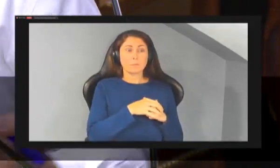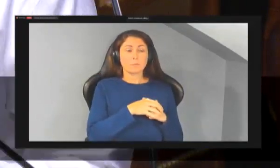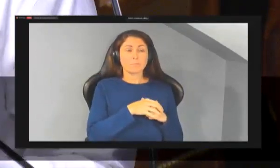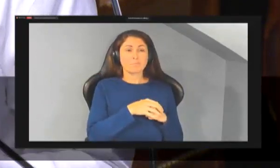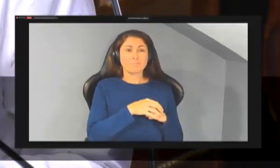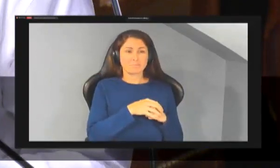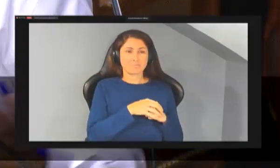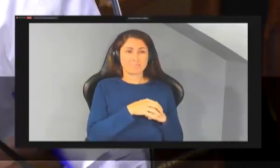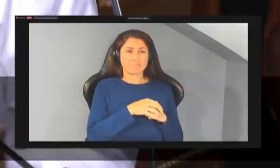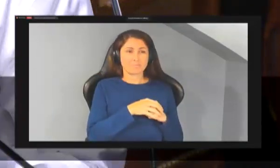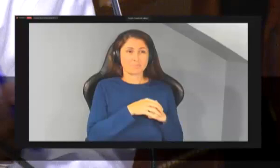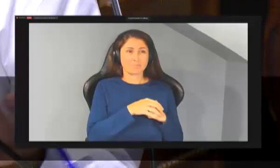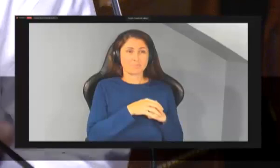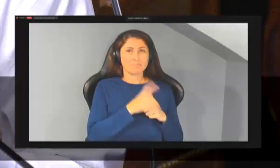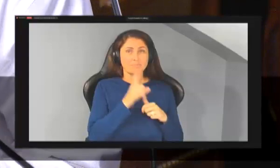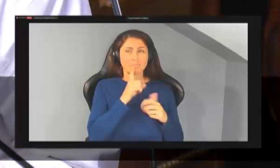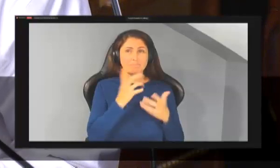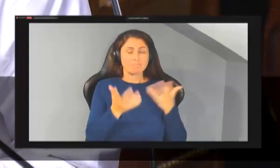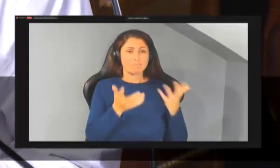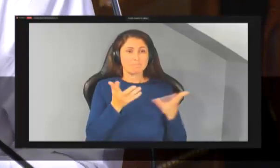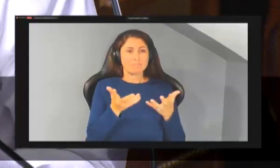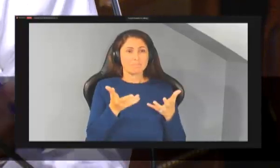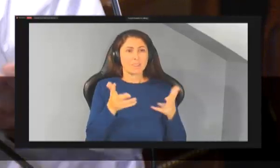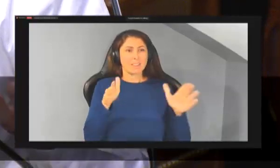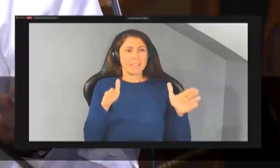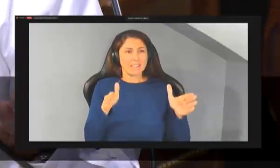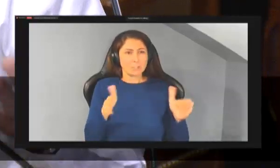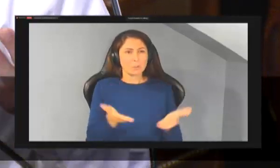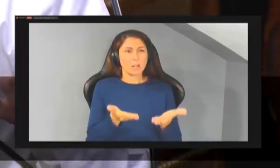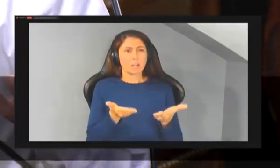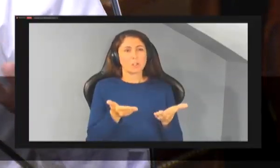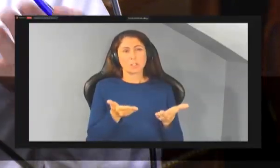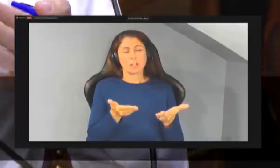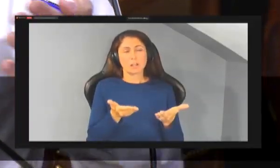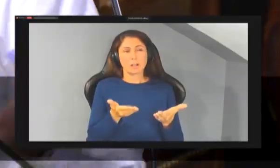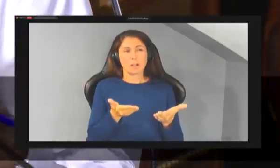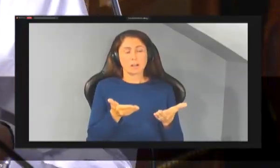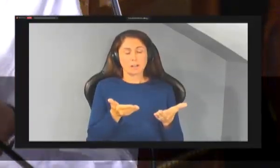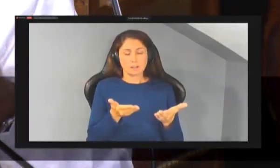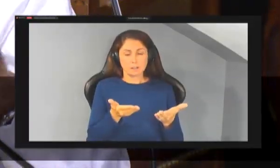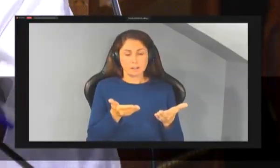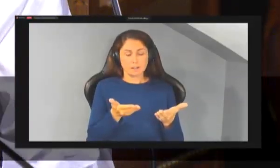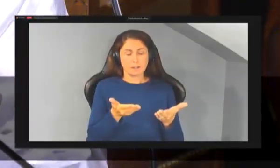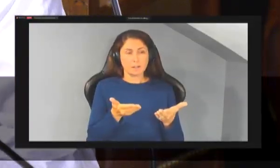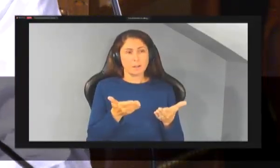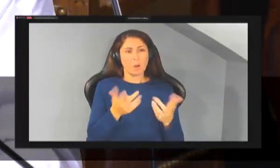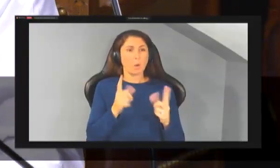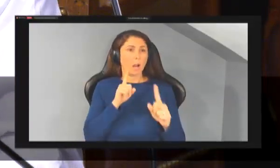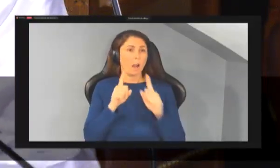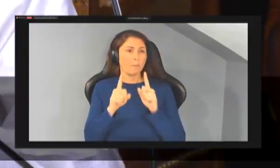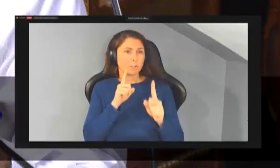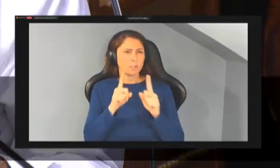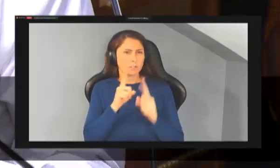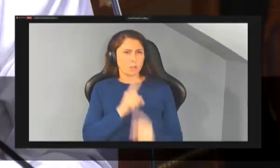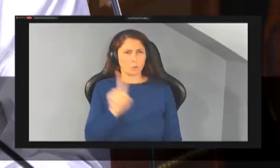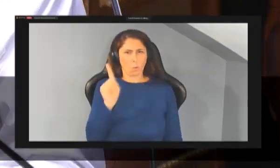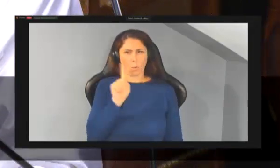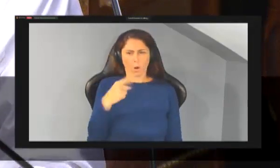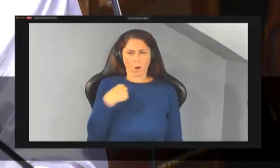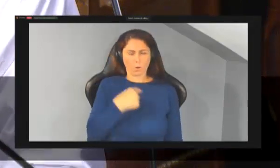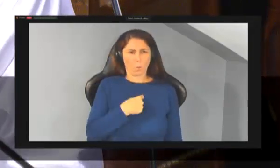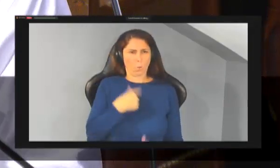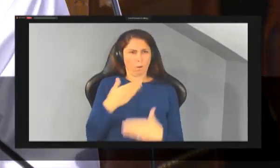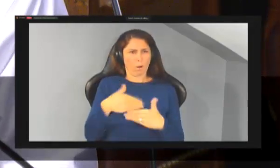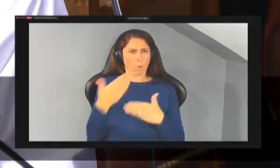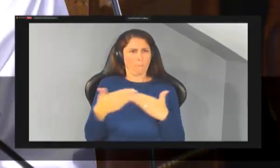the introduction of the a conversation of where can we go from here. I